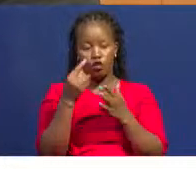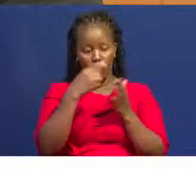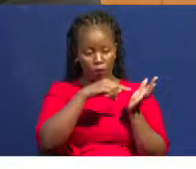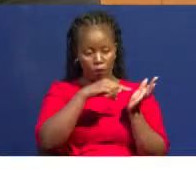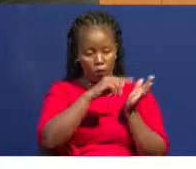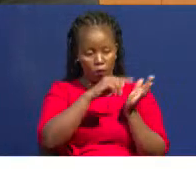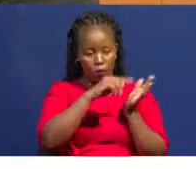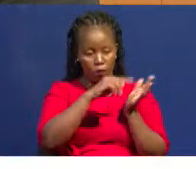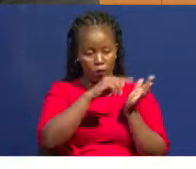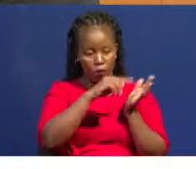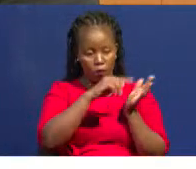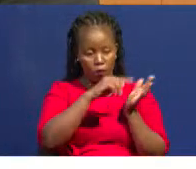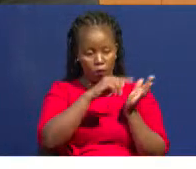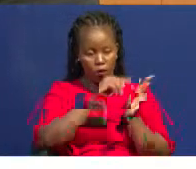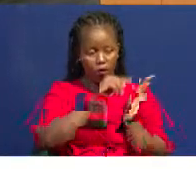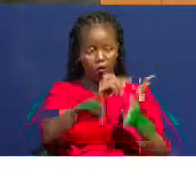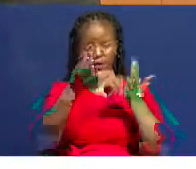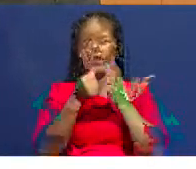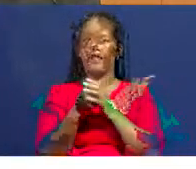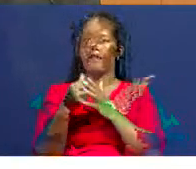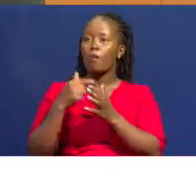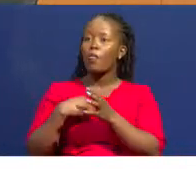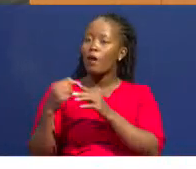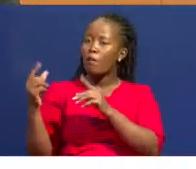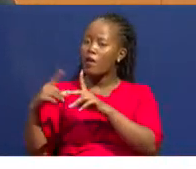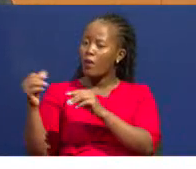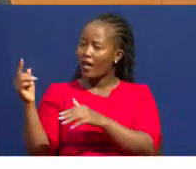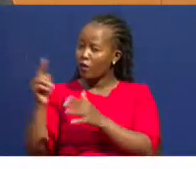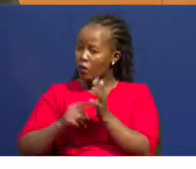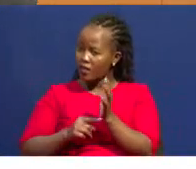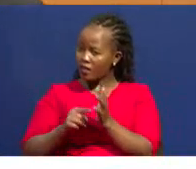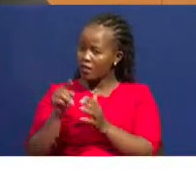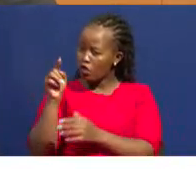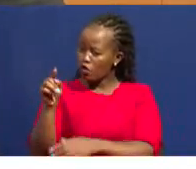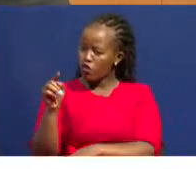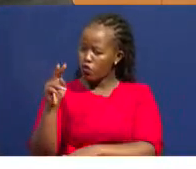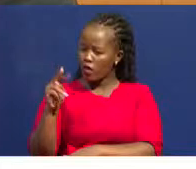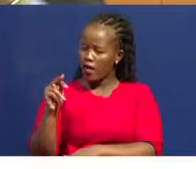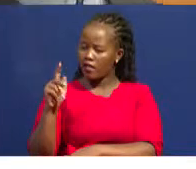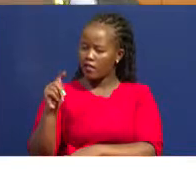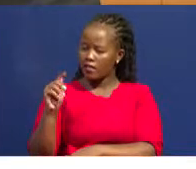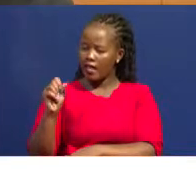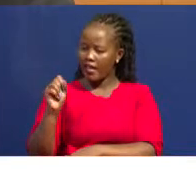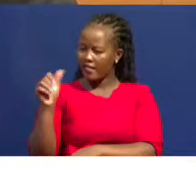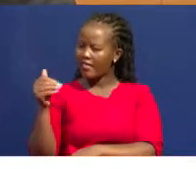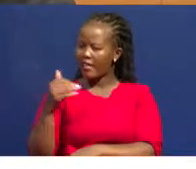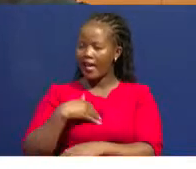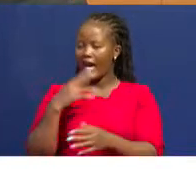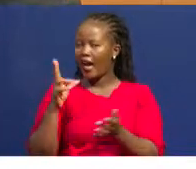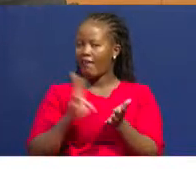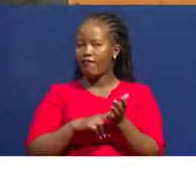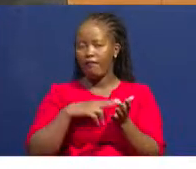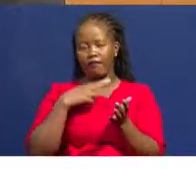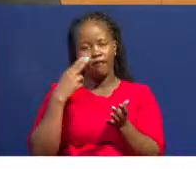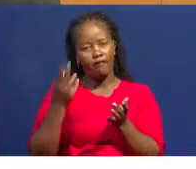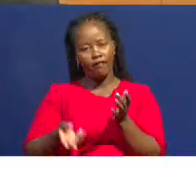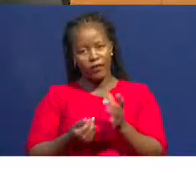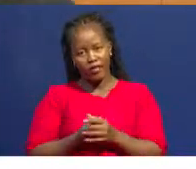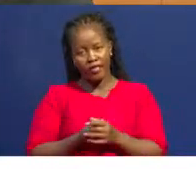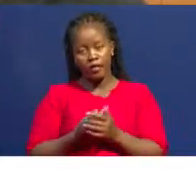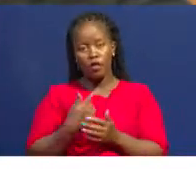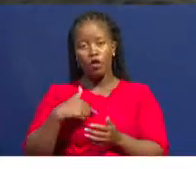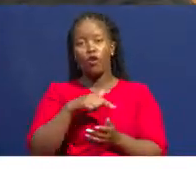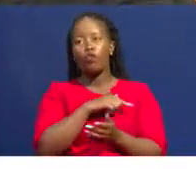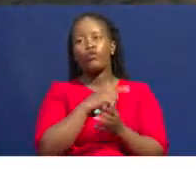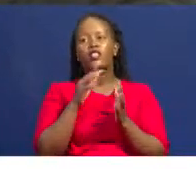tell him, when NTSA has failed us on that. Because now, as the association, we've been complaining, I've